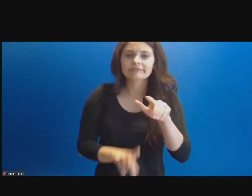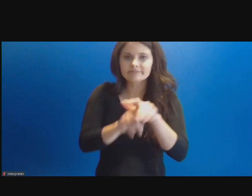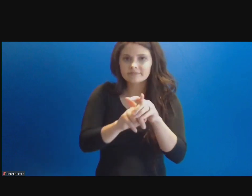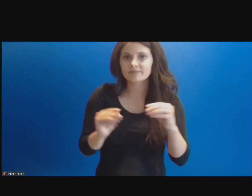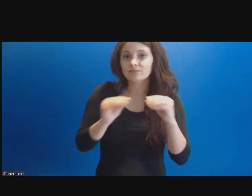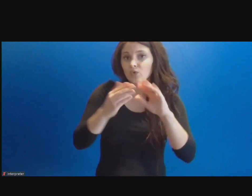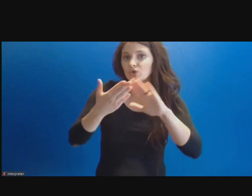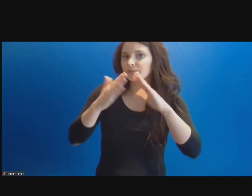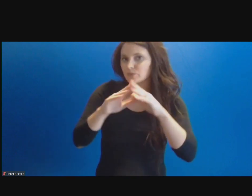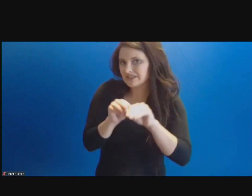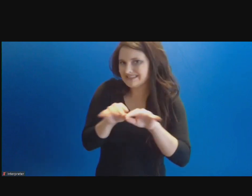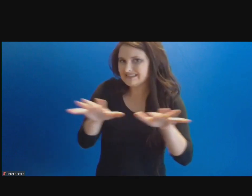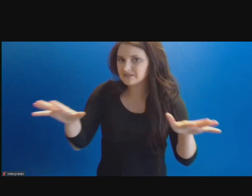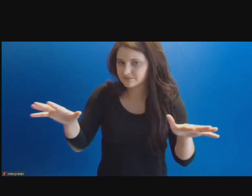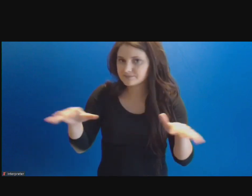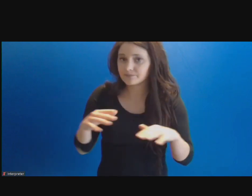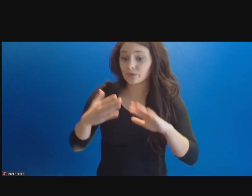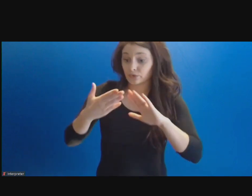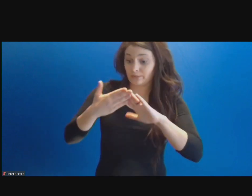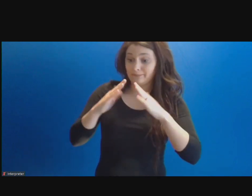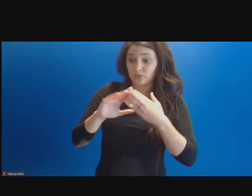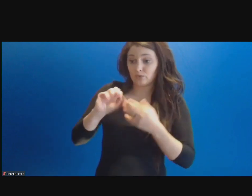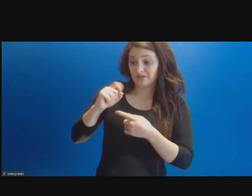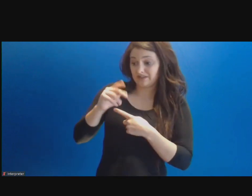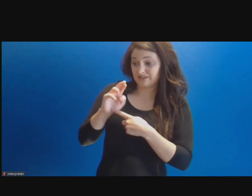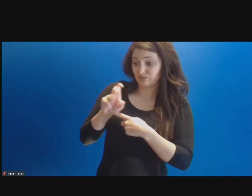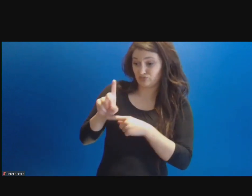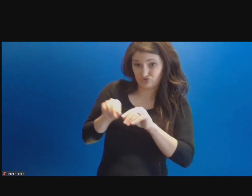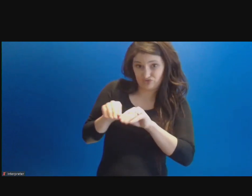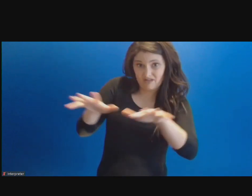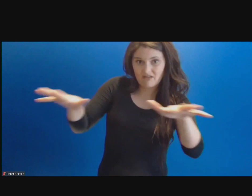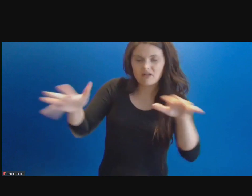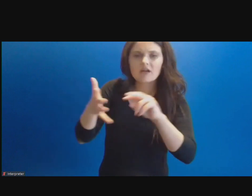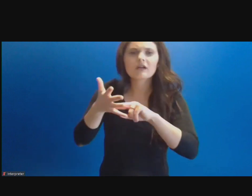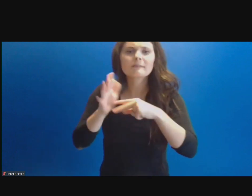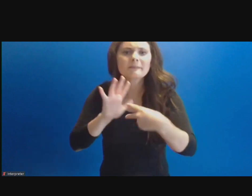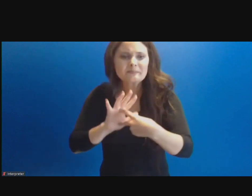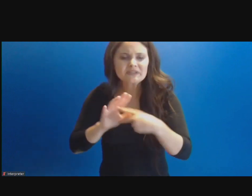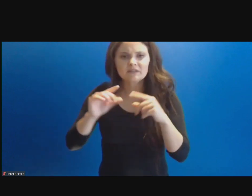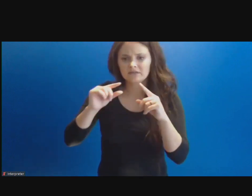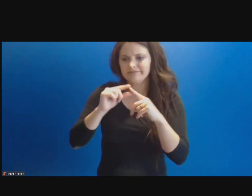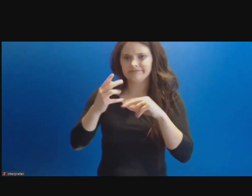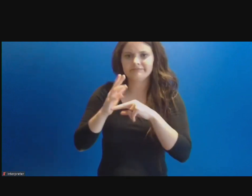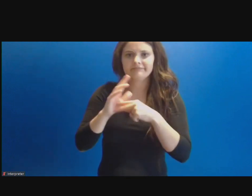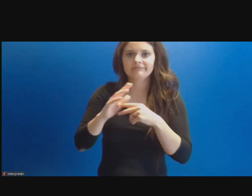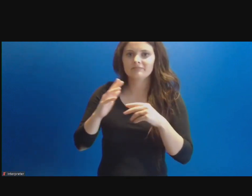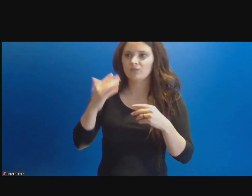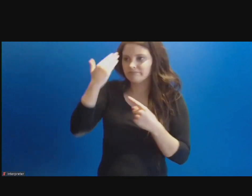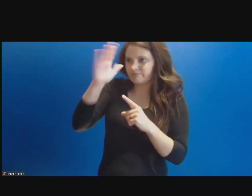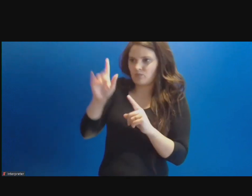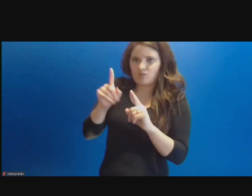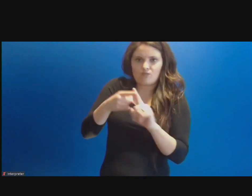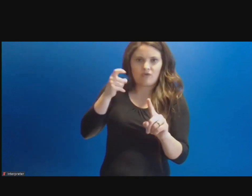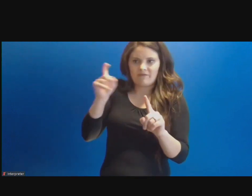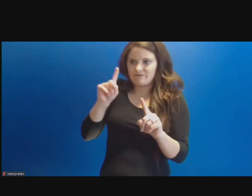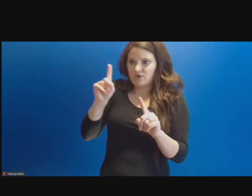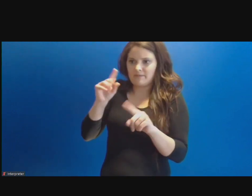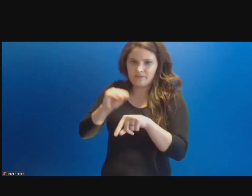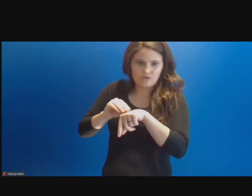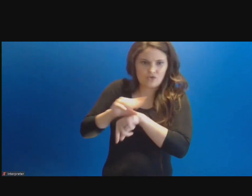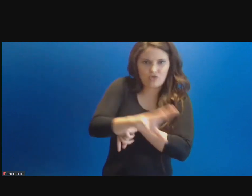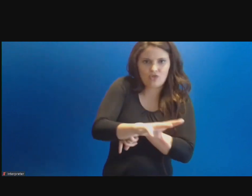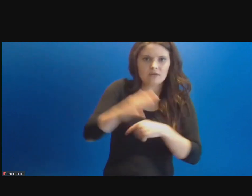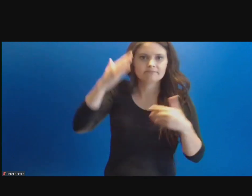community spread. Community spread is the term that is used when there is no known exposure to the virus. This means that